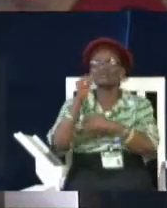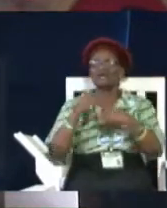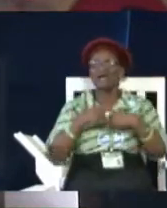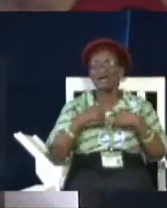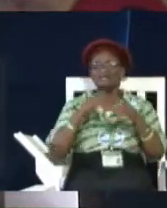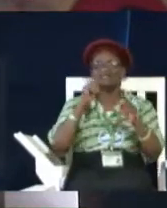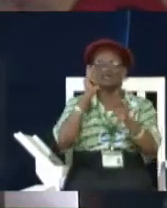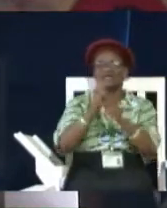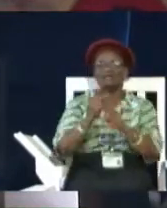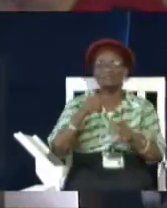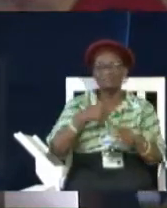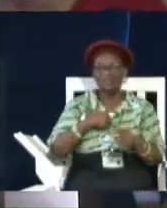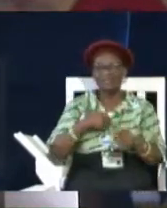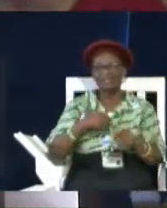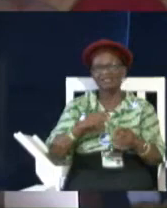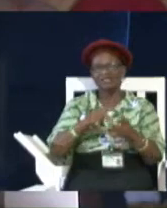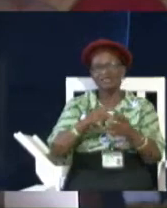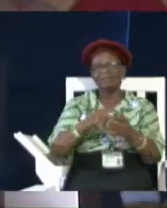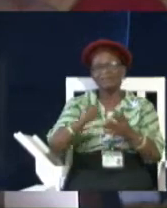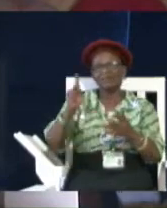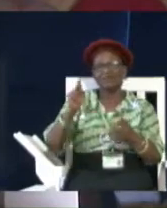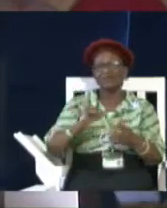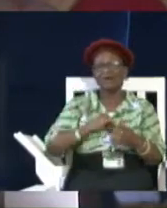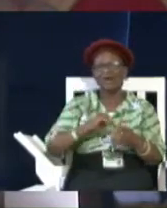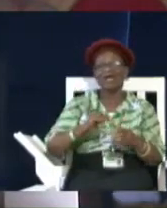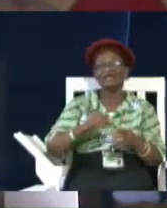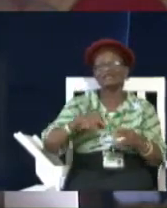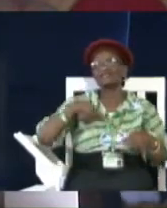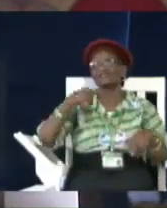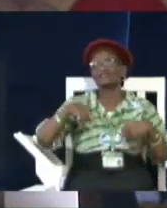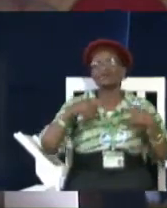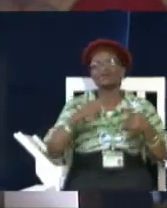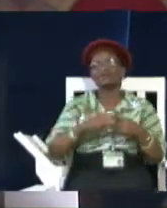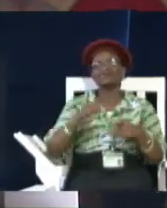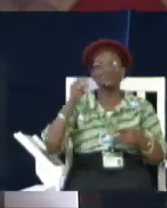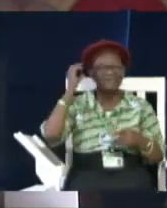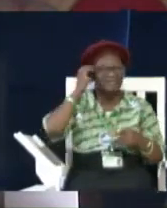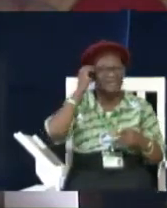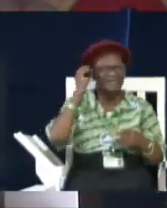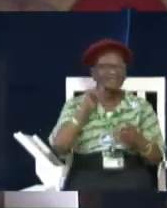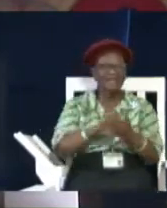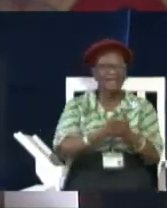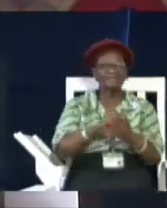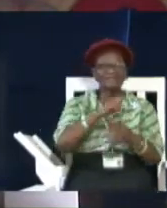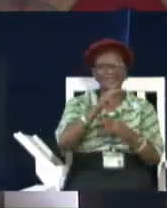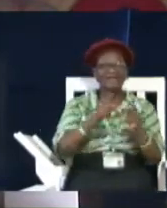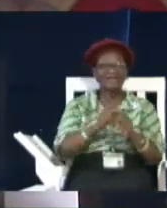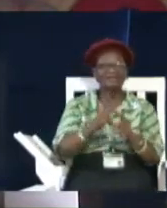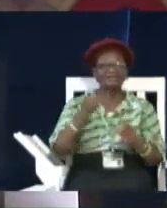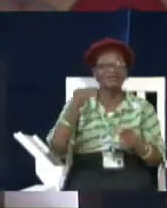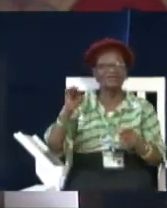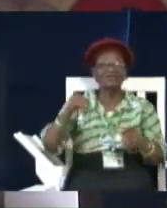And I rejoice to hear that kind of testimony. There are many of us like that.